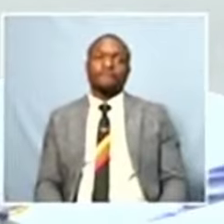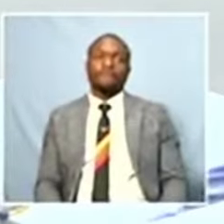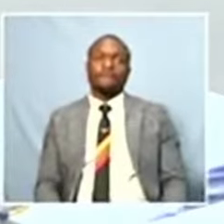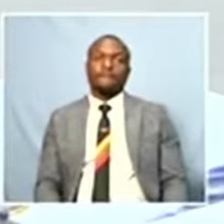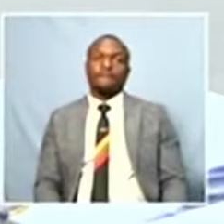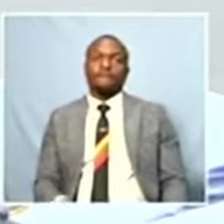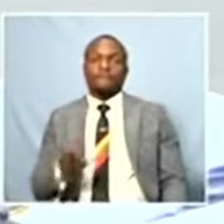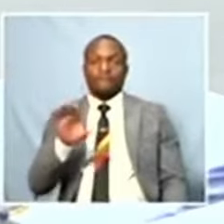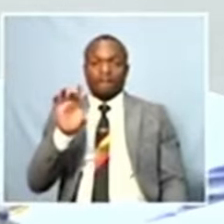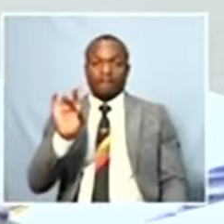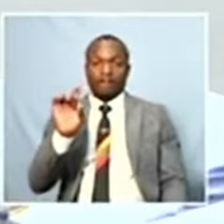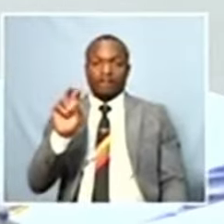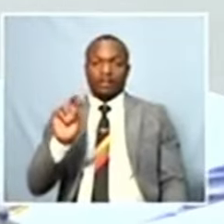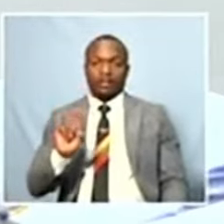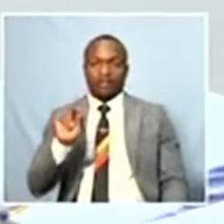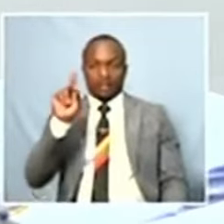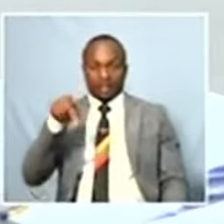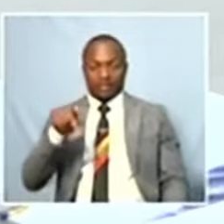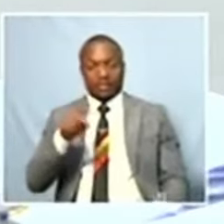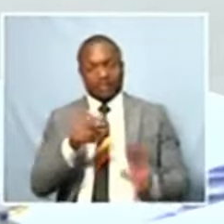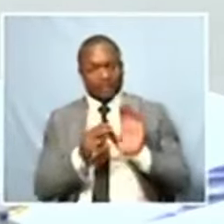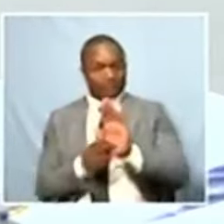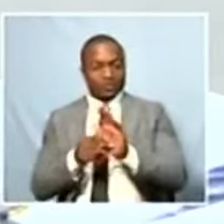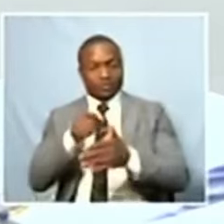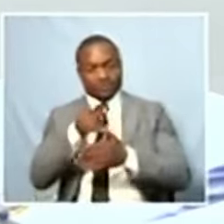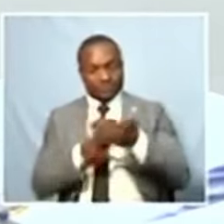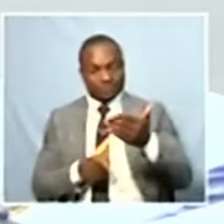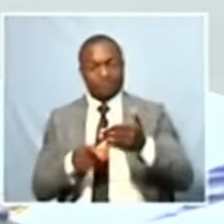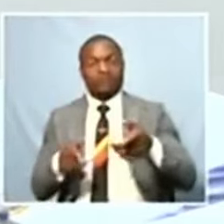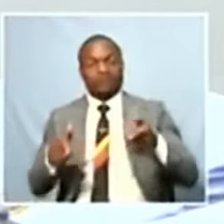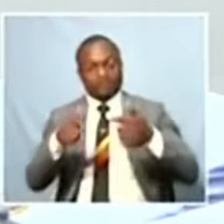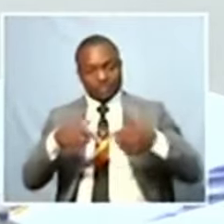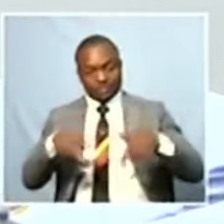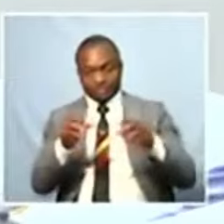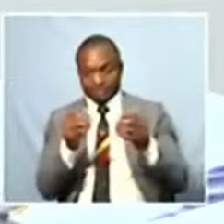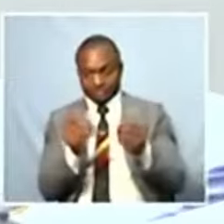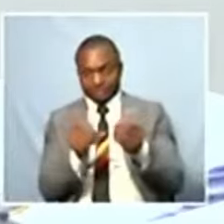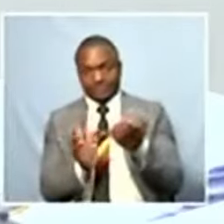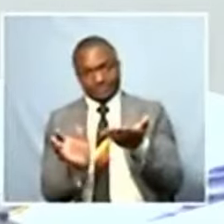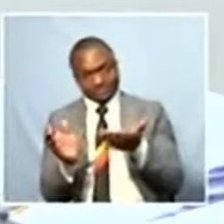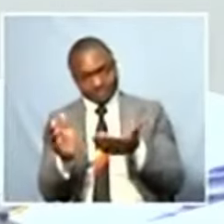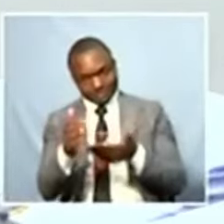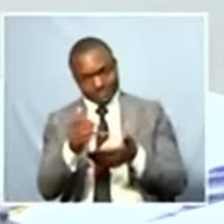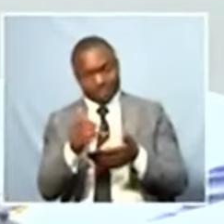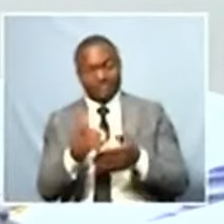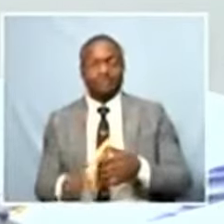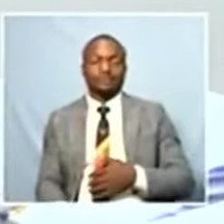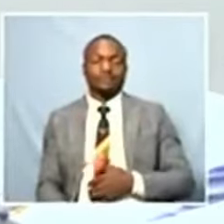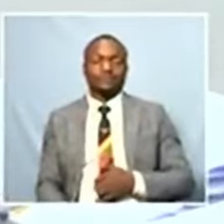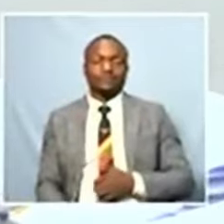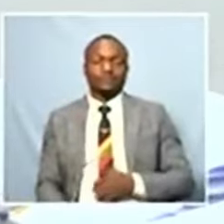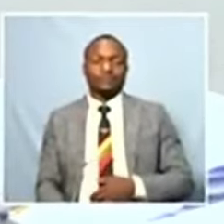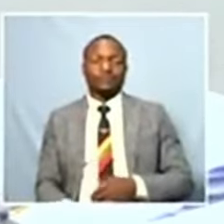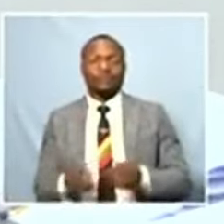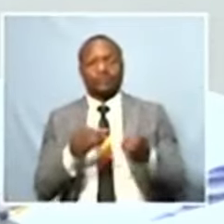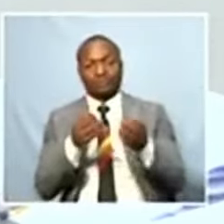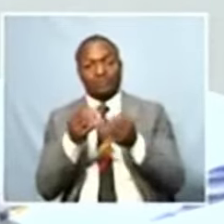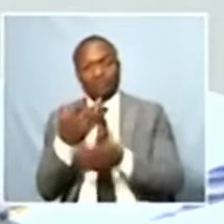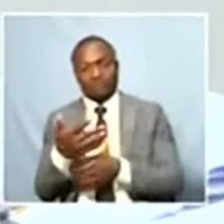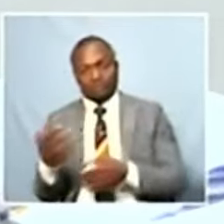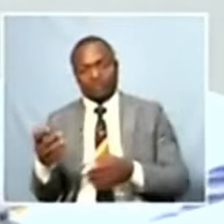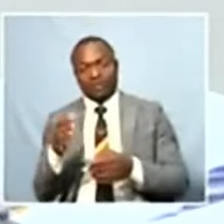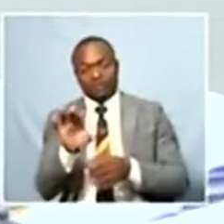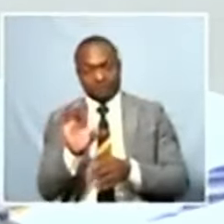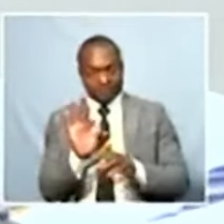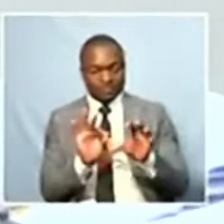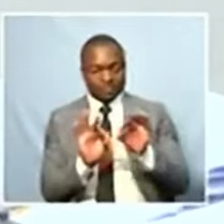8th National Development Plan. What does it state in terms of domestic resource mobilization plans in there and so forth? So a number of items are picked from